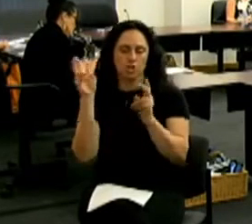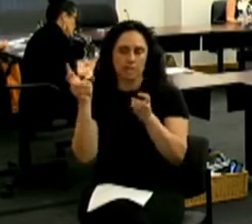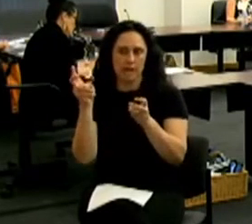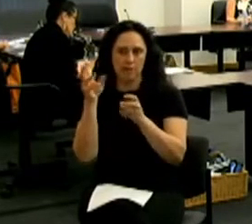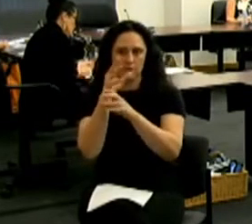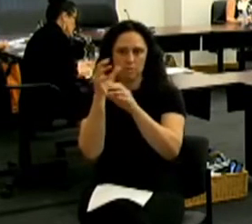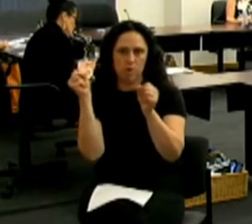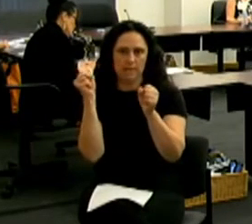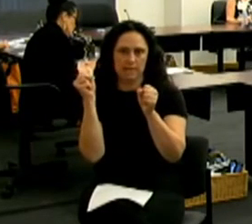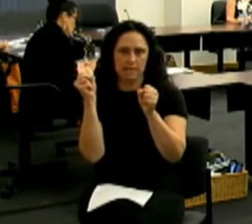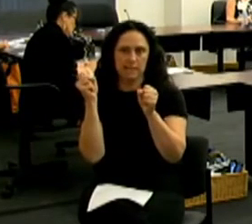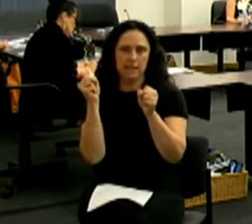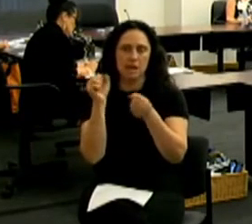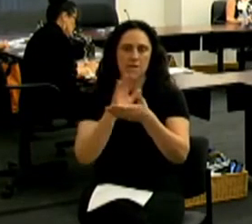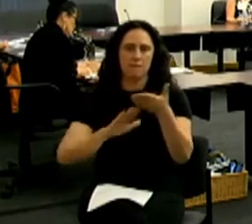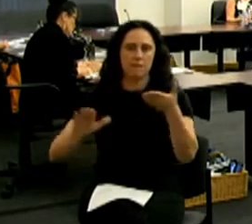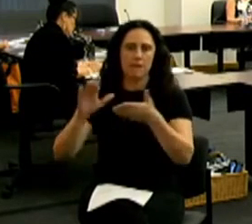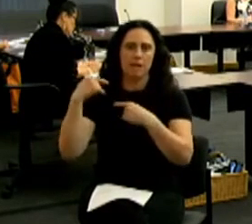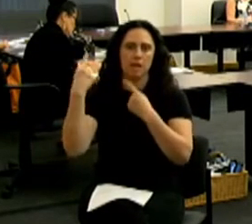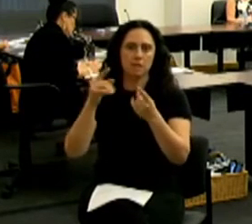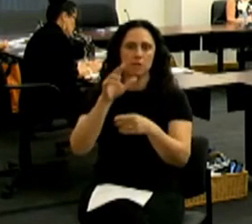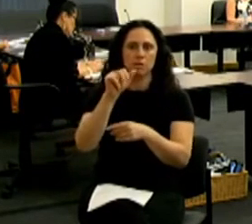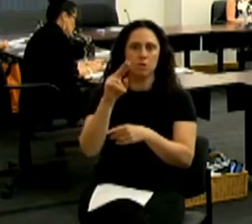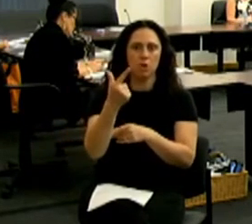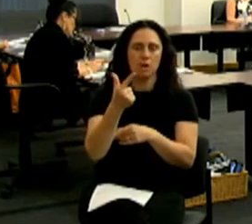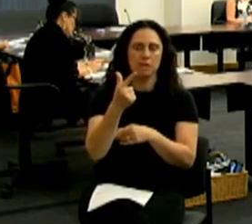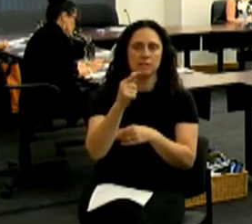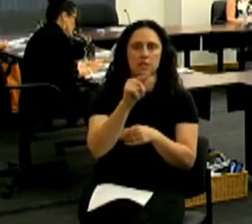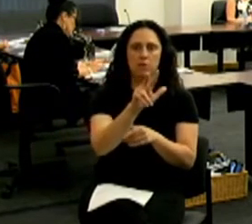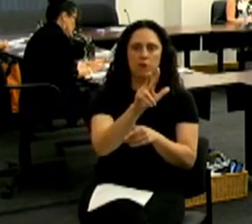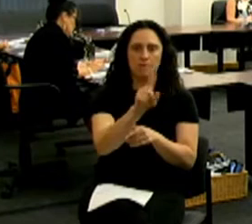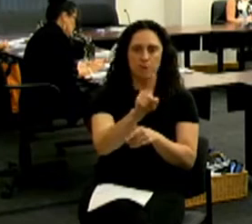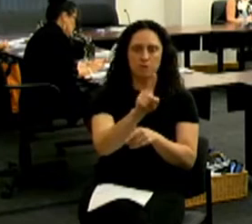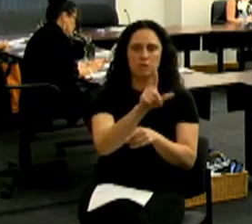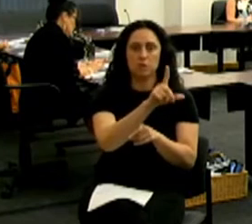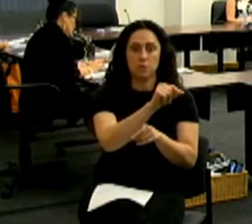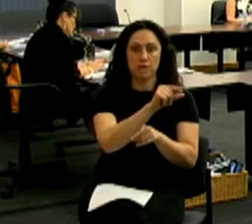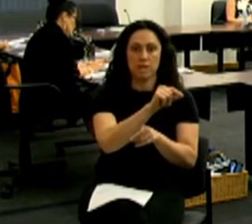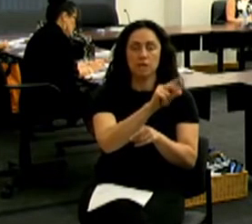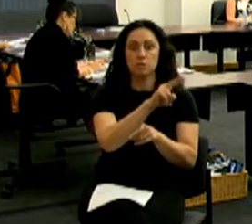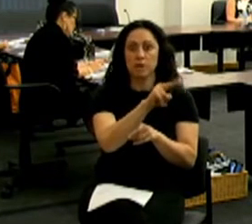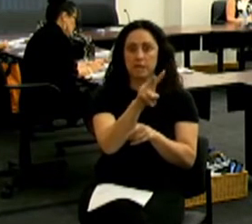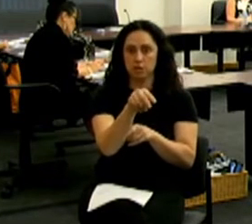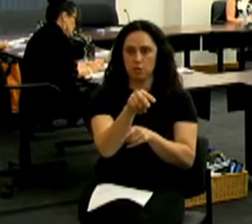title as president of the college until August 31st, 2022.